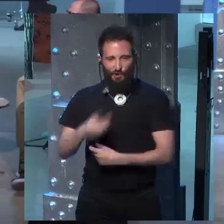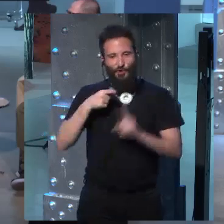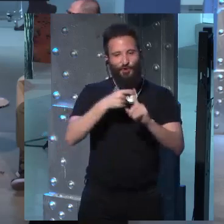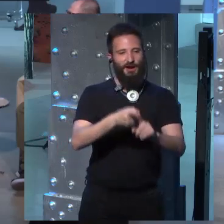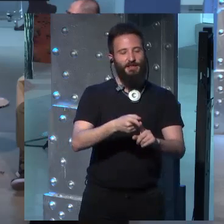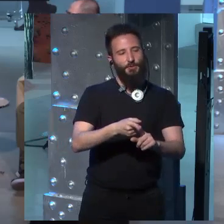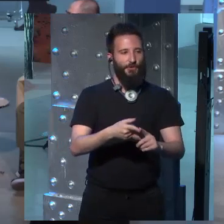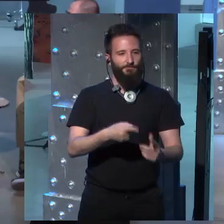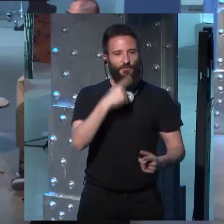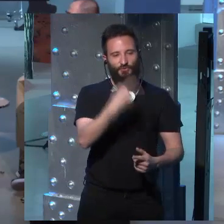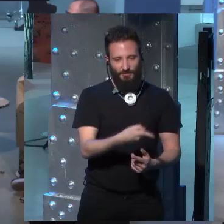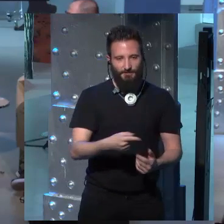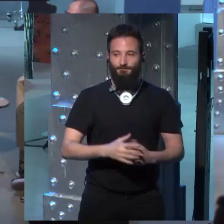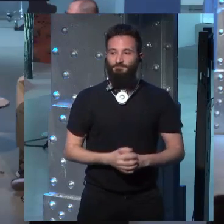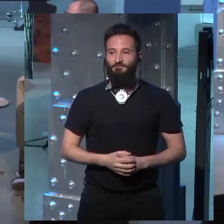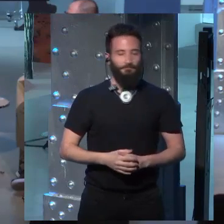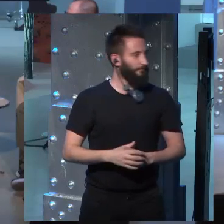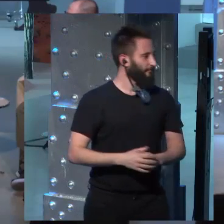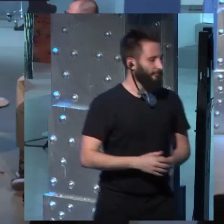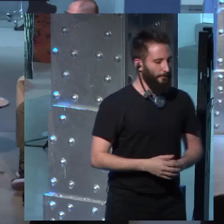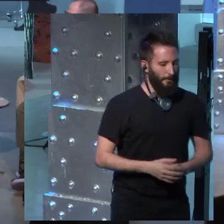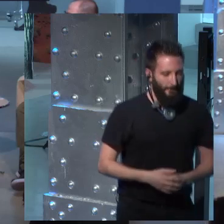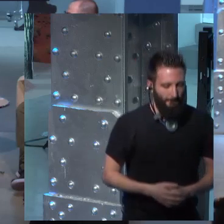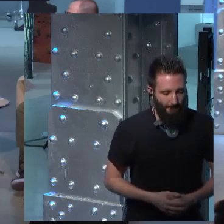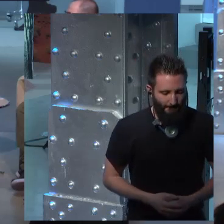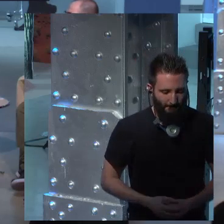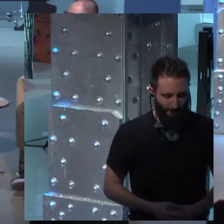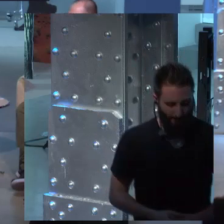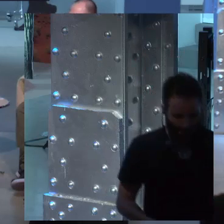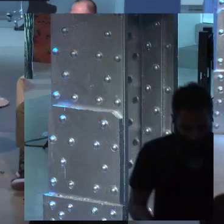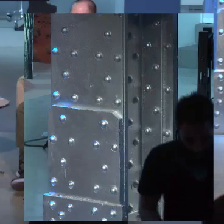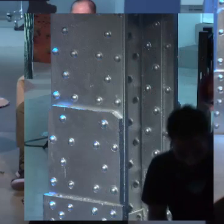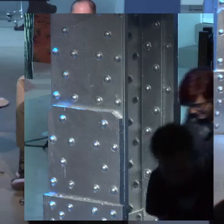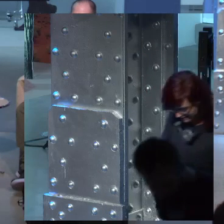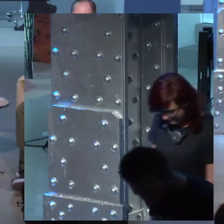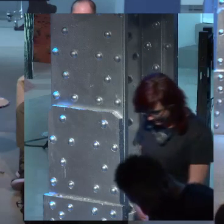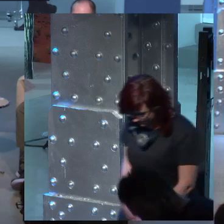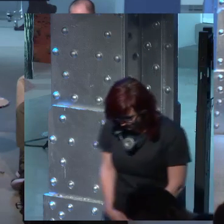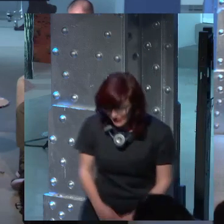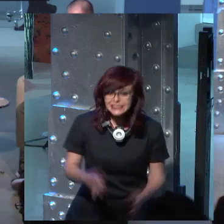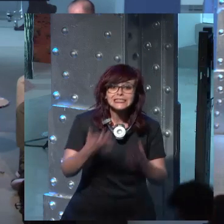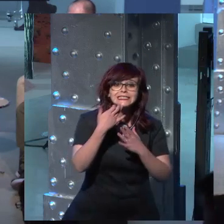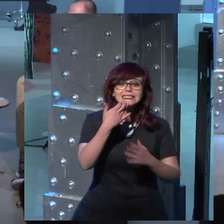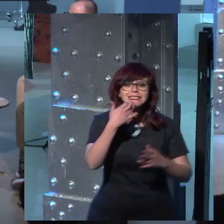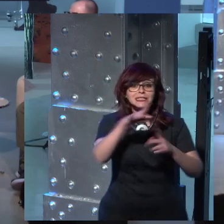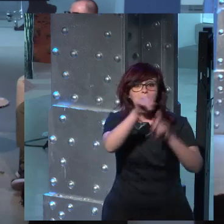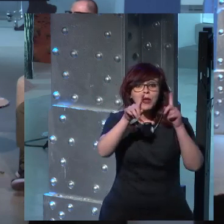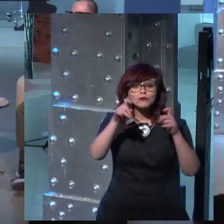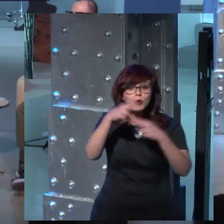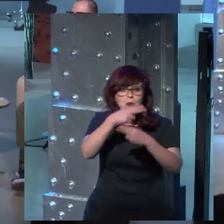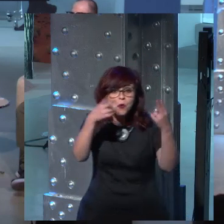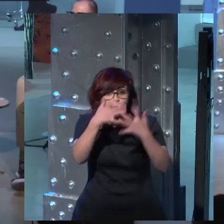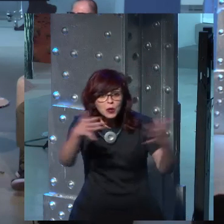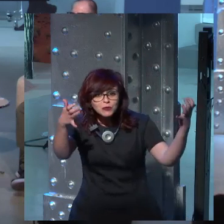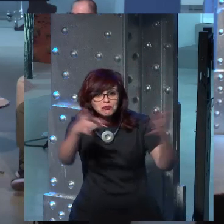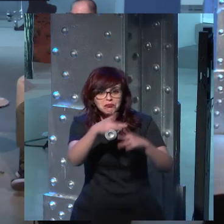Creo que podemos pasar a preguntas del público. Si... I think we can go to the give the floor to the audience. If you have a question, just raise your hand